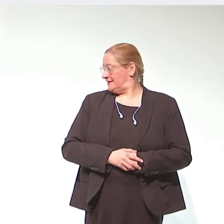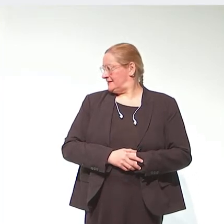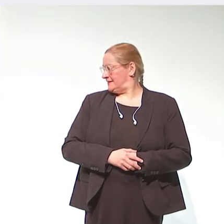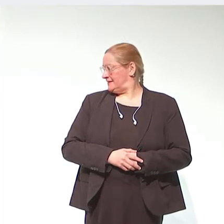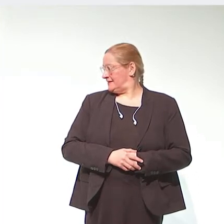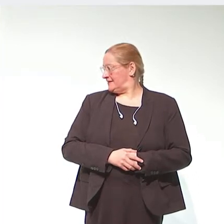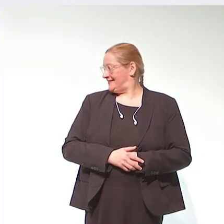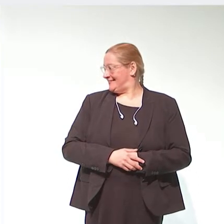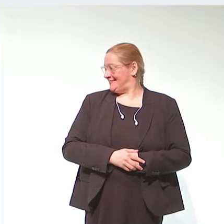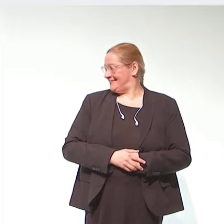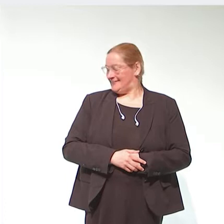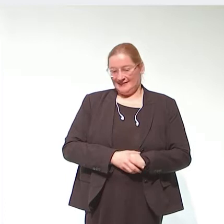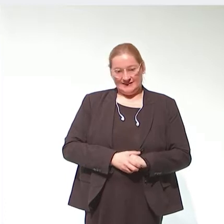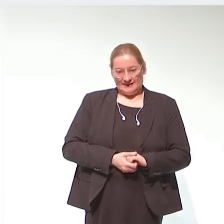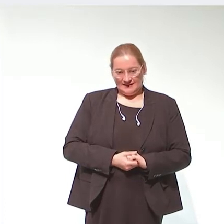my